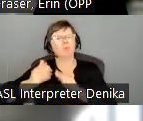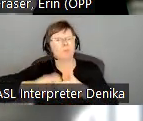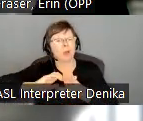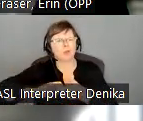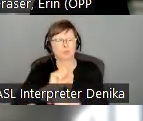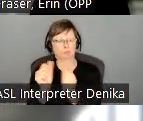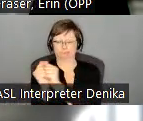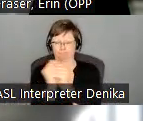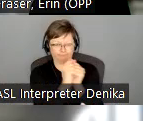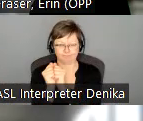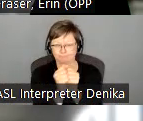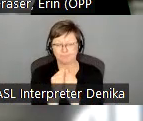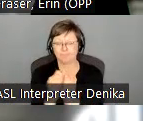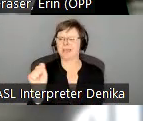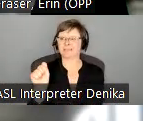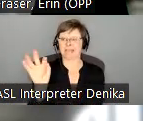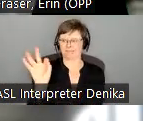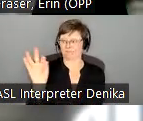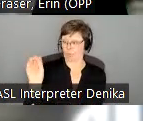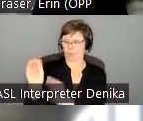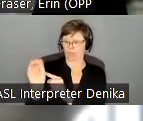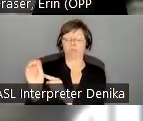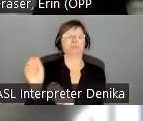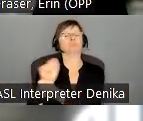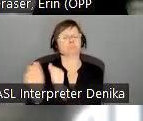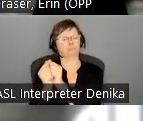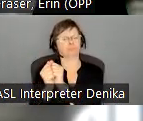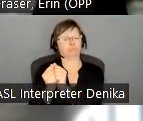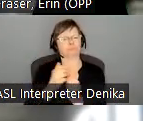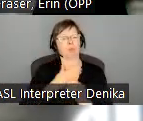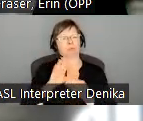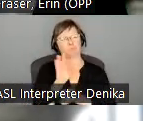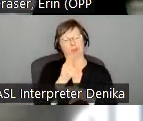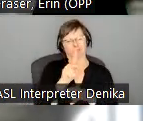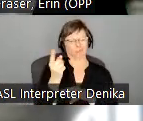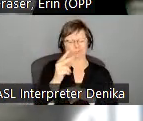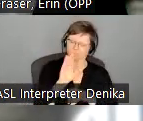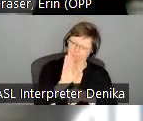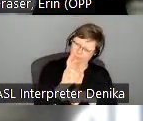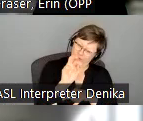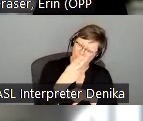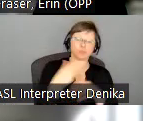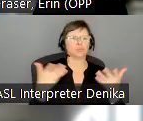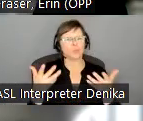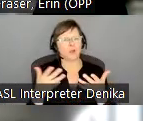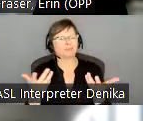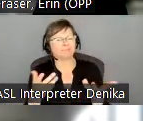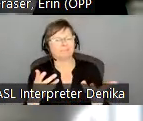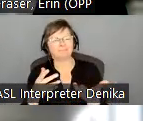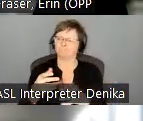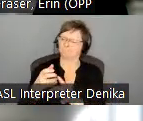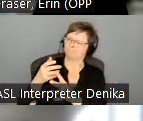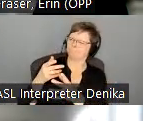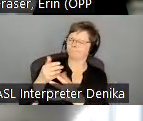And SFO works closely with my branch in the Anti-Rackets branch to tackle cybercrime